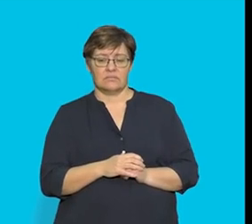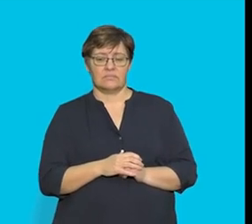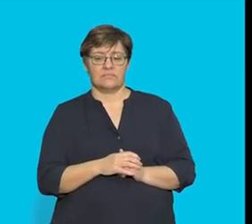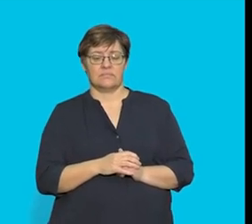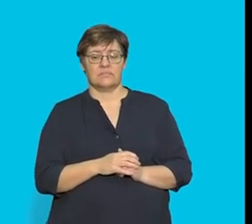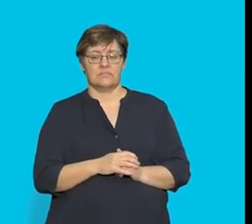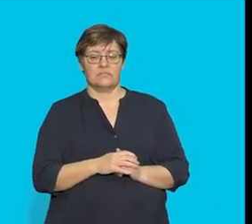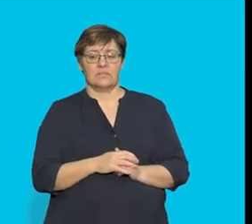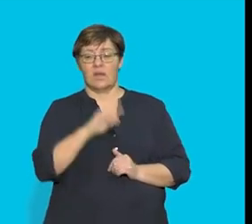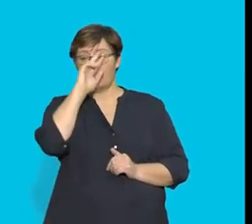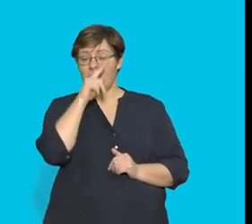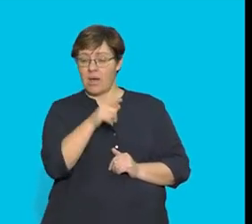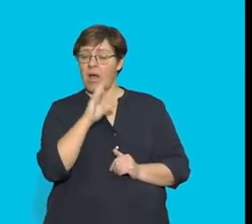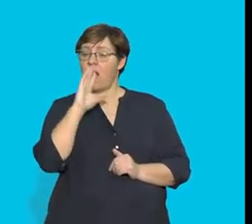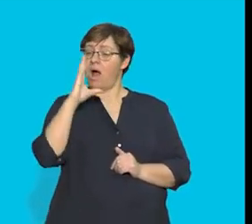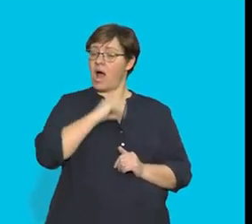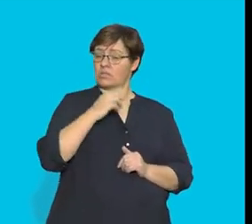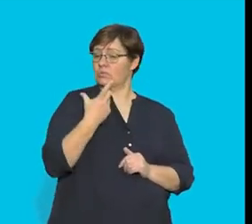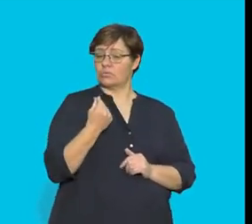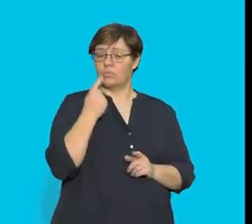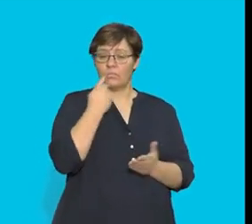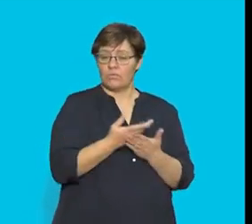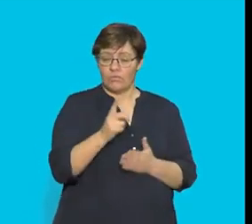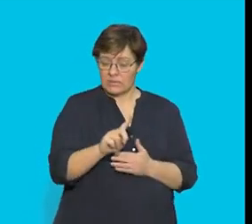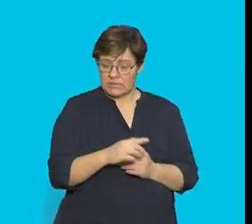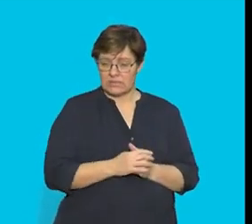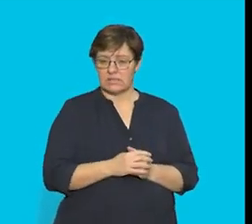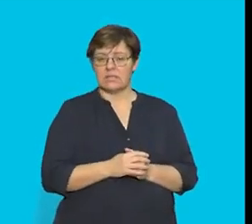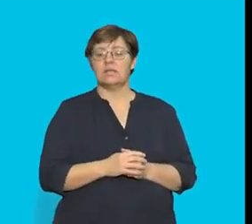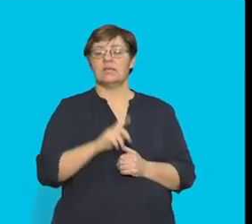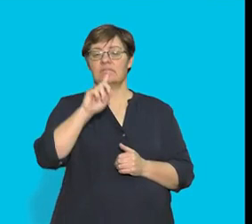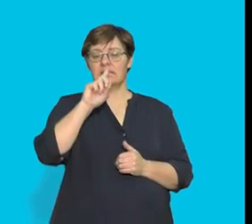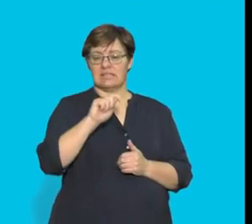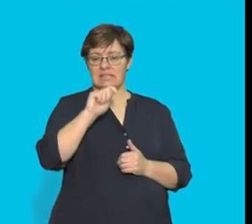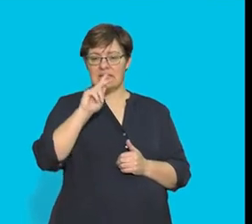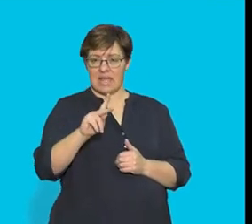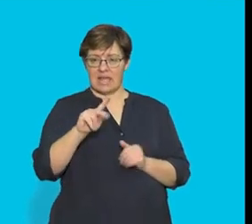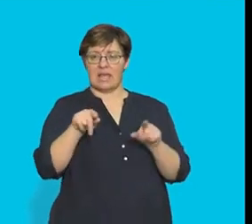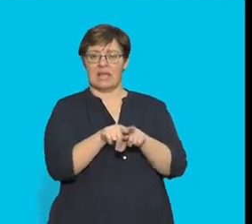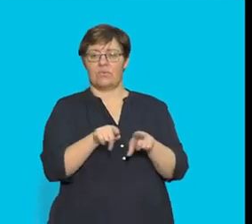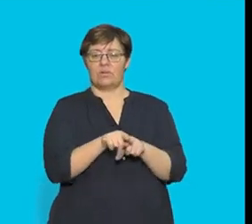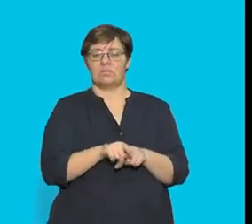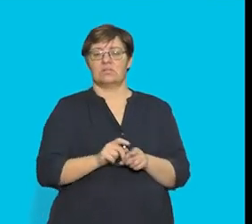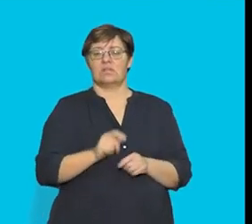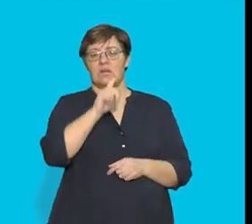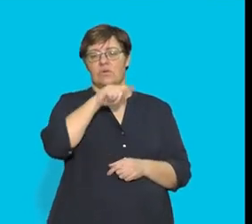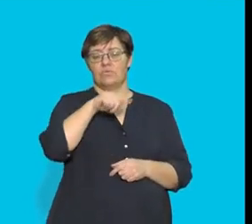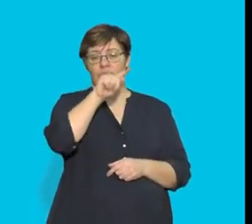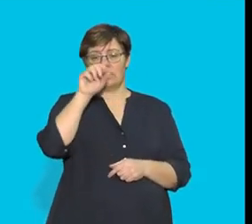Okay, and remember, what did they ask us to prove? They wanted us to prove that tk is equal to root